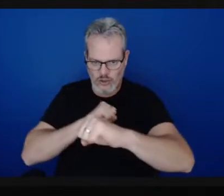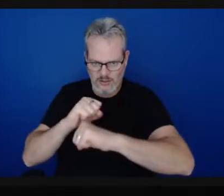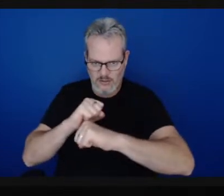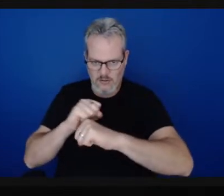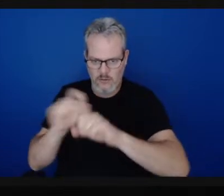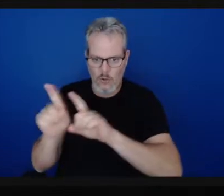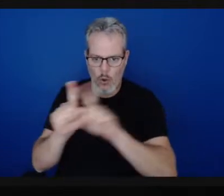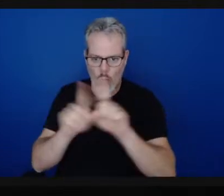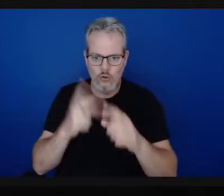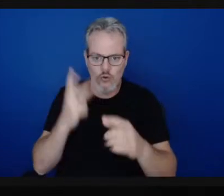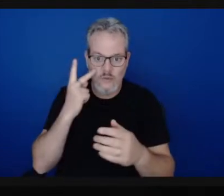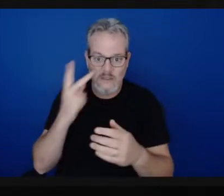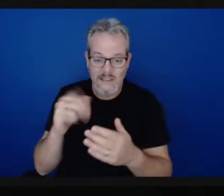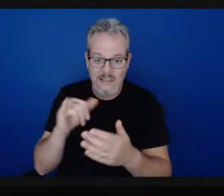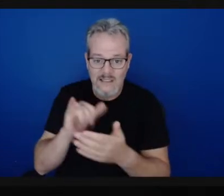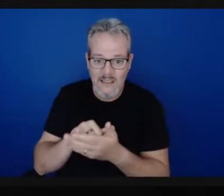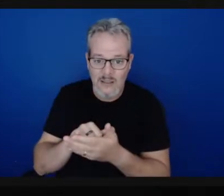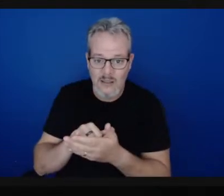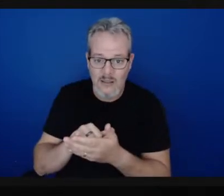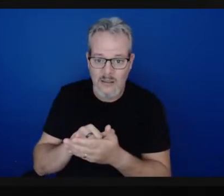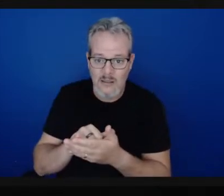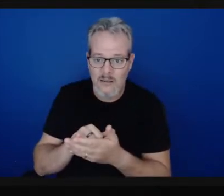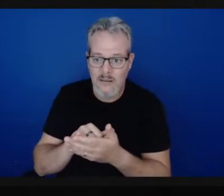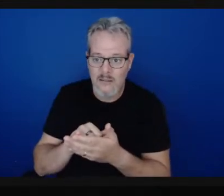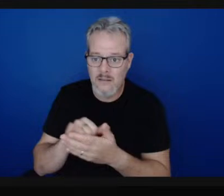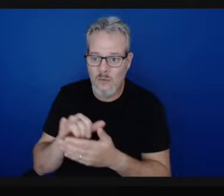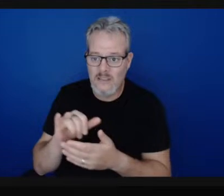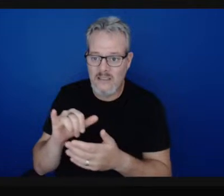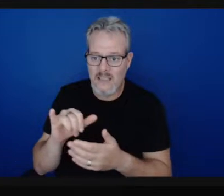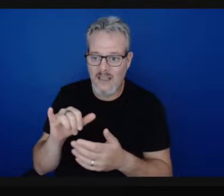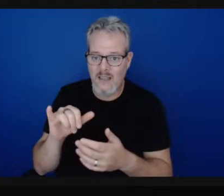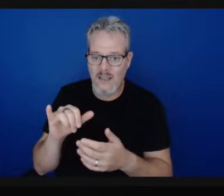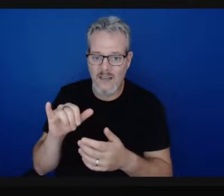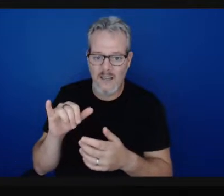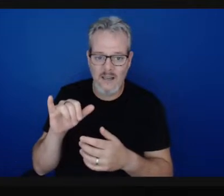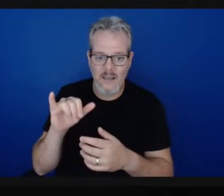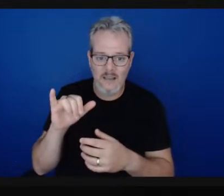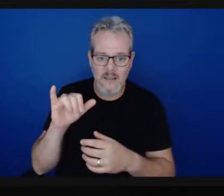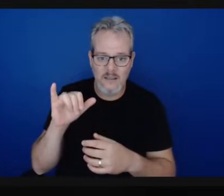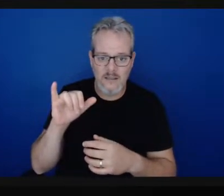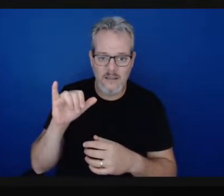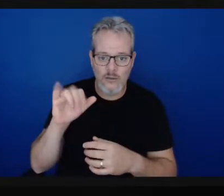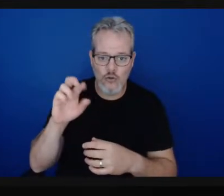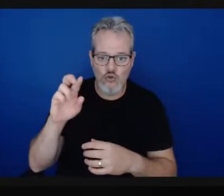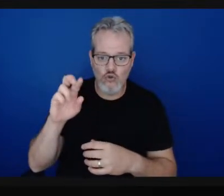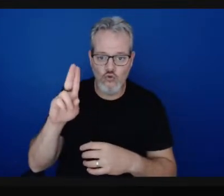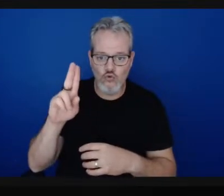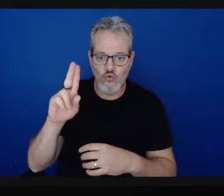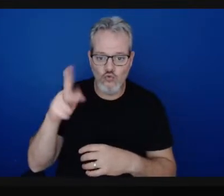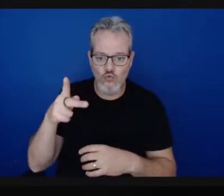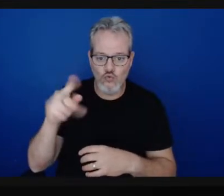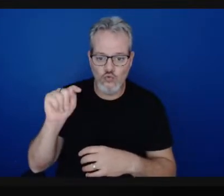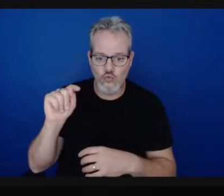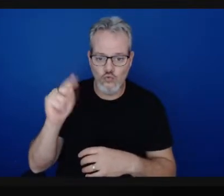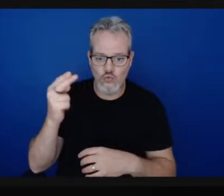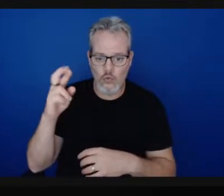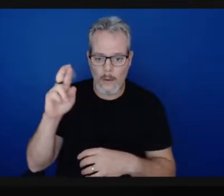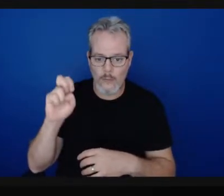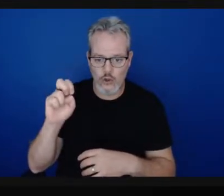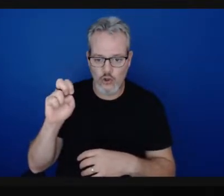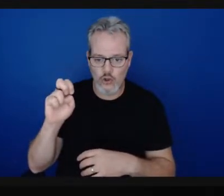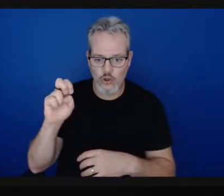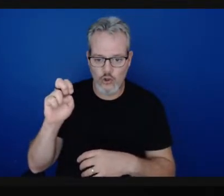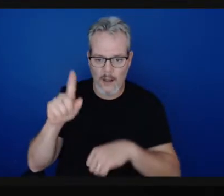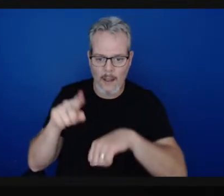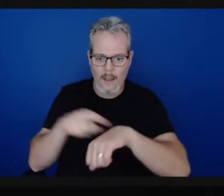rupture length to the displacement. How much did that fault move, right? In the